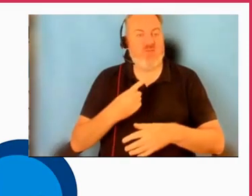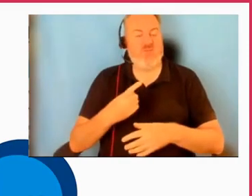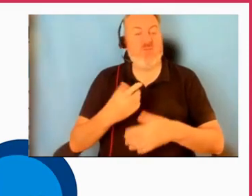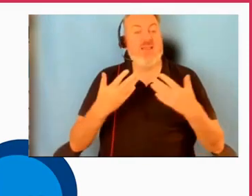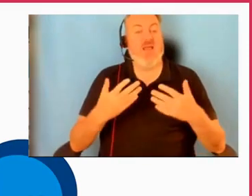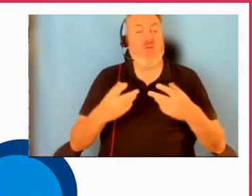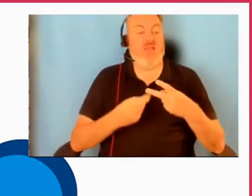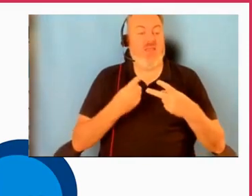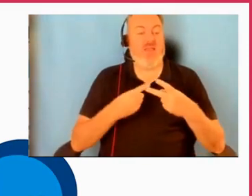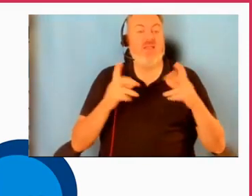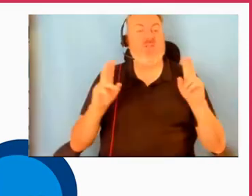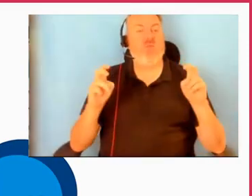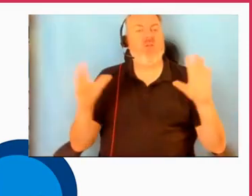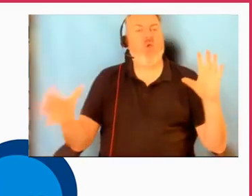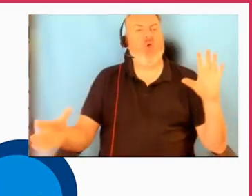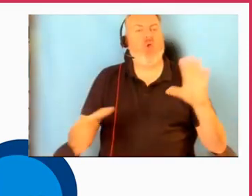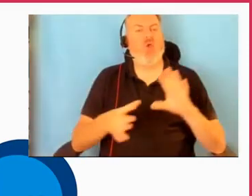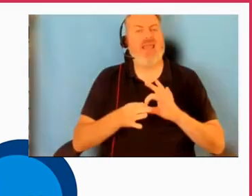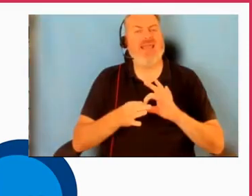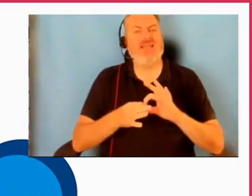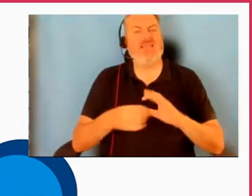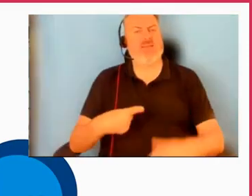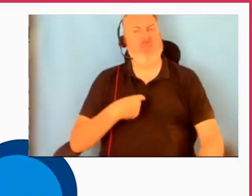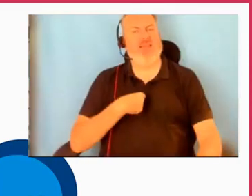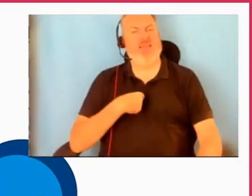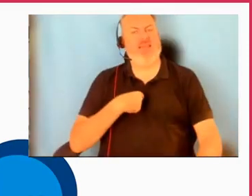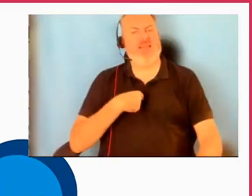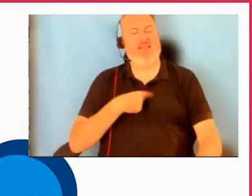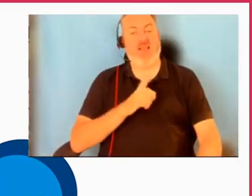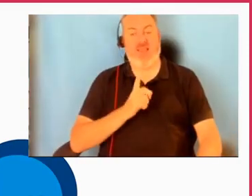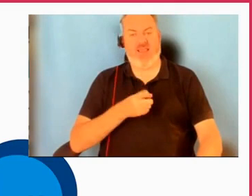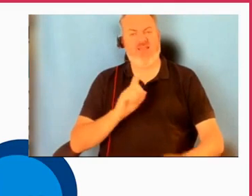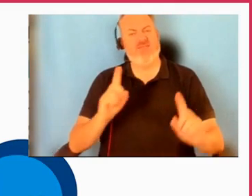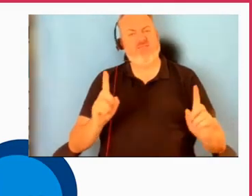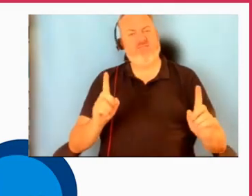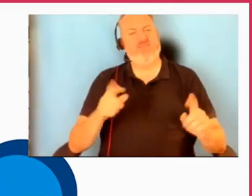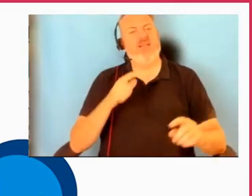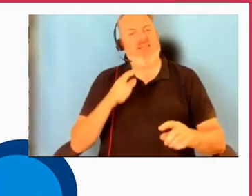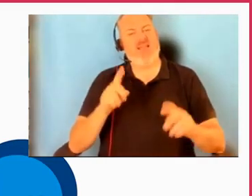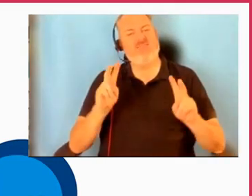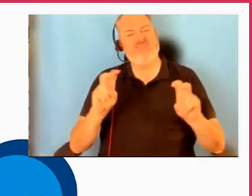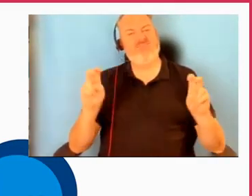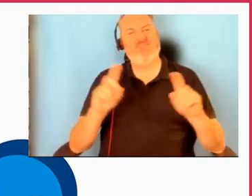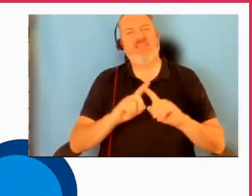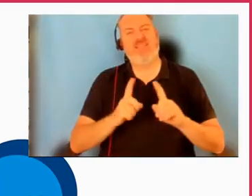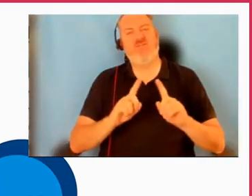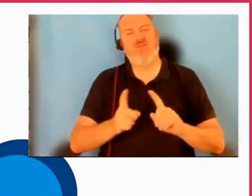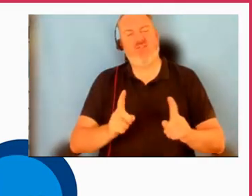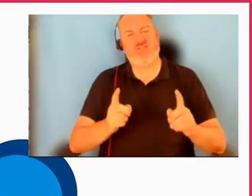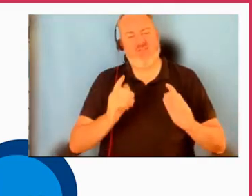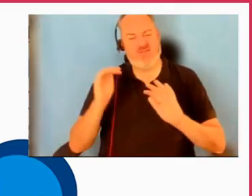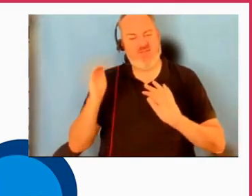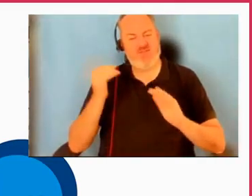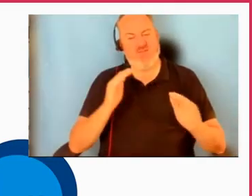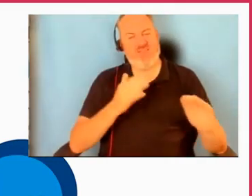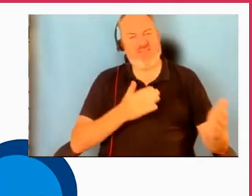Connect Me. So Connect Me is basically a name for a variety of different services that